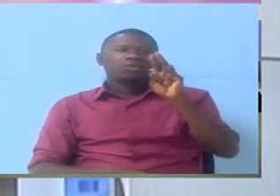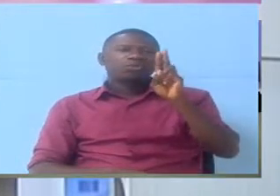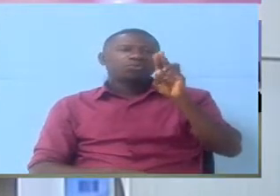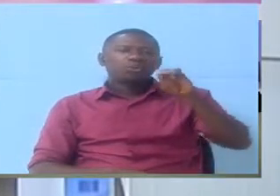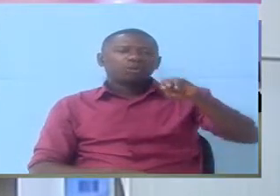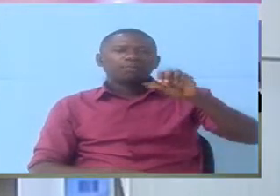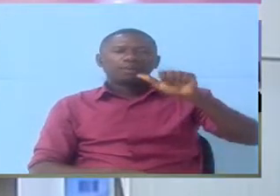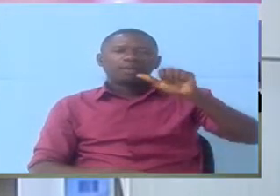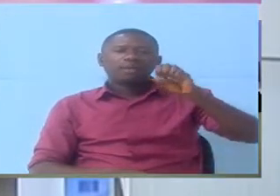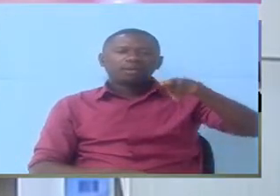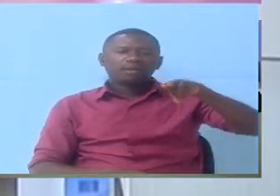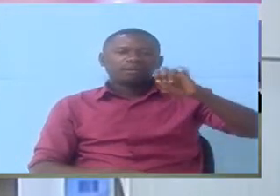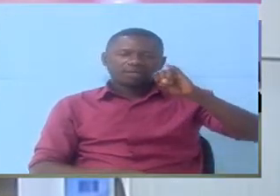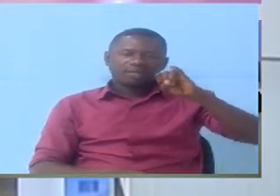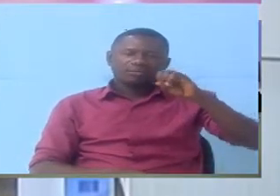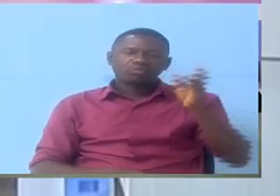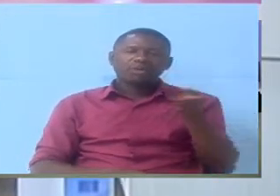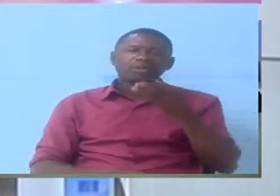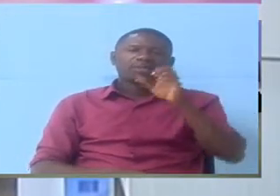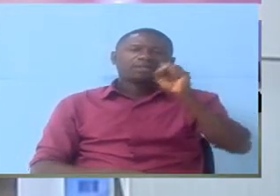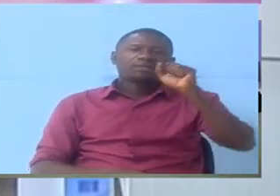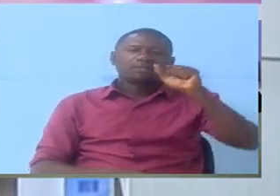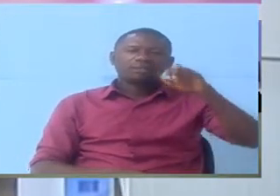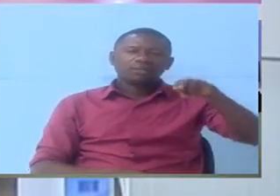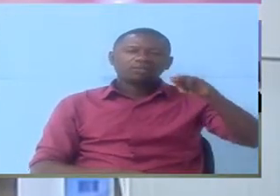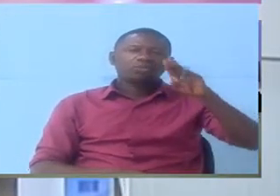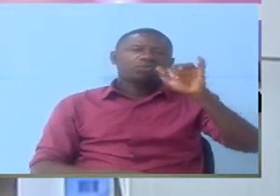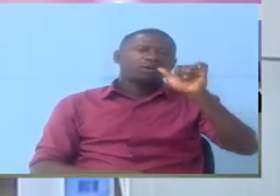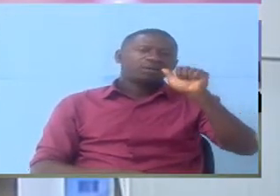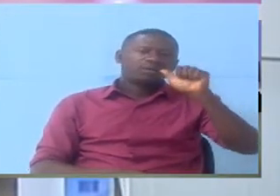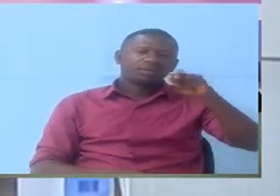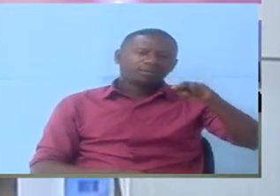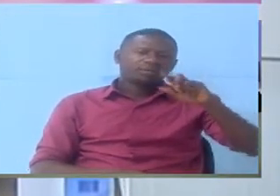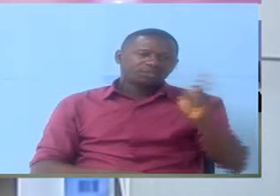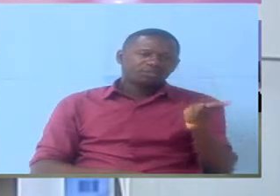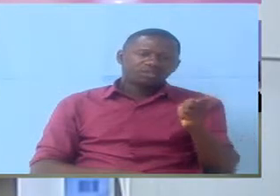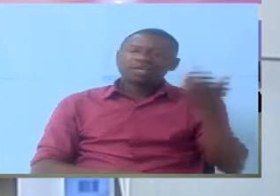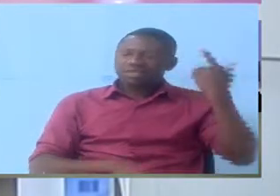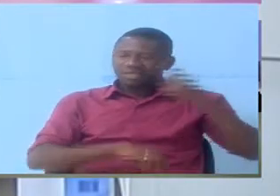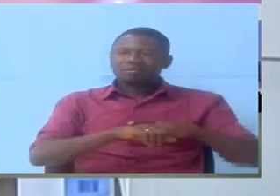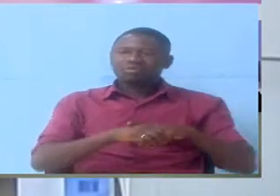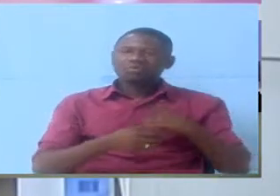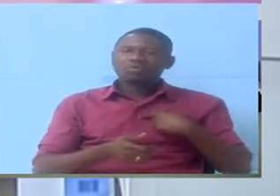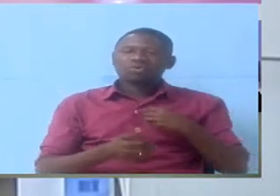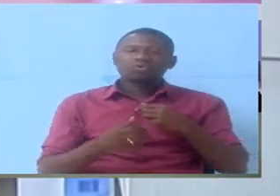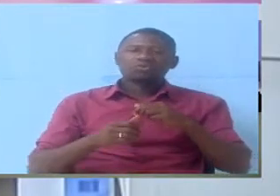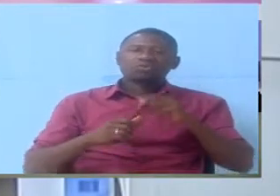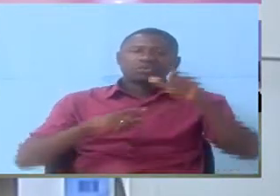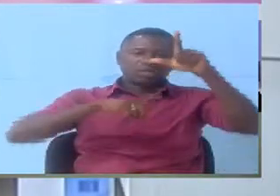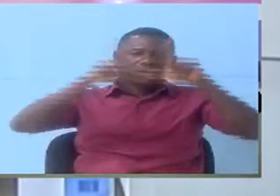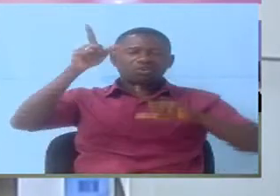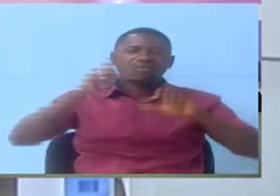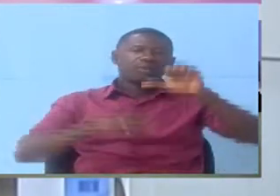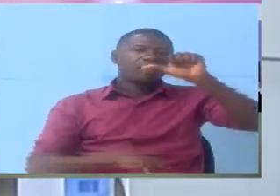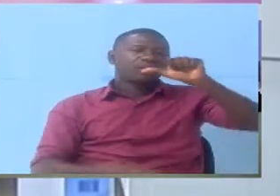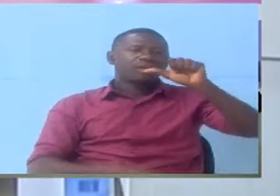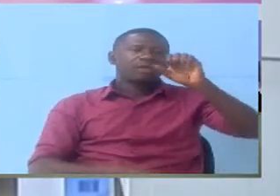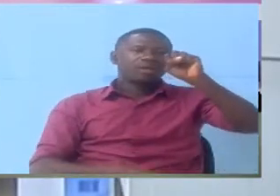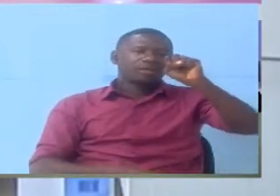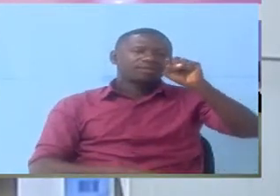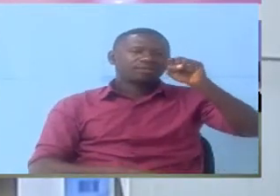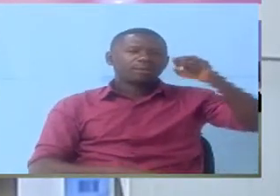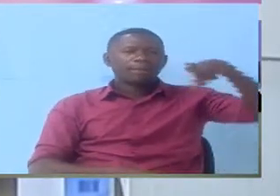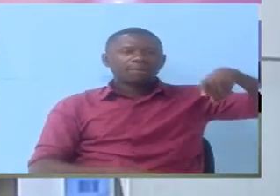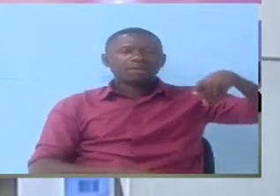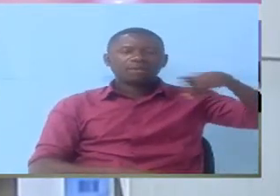tomu Tumani Sanyang neti. He was an ASP at the time. Otembo ASP le mwati. I remember Malamin Sise.